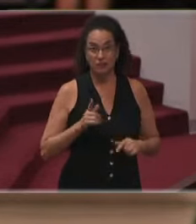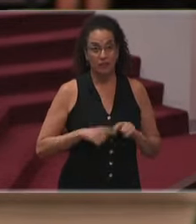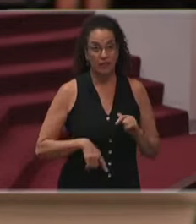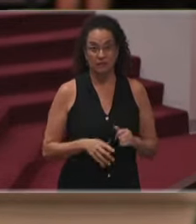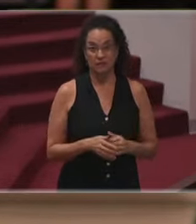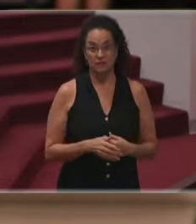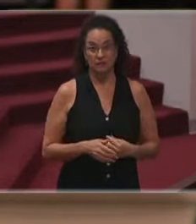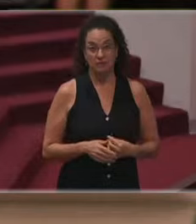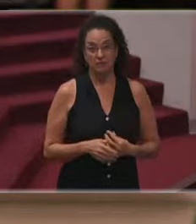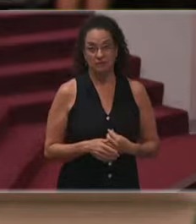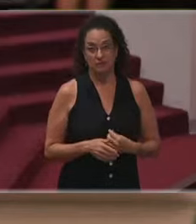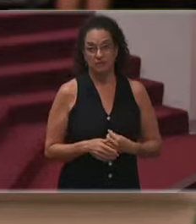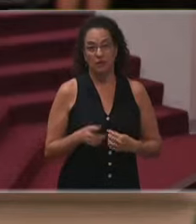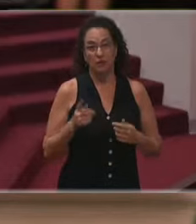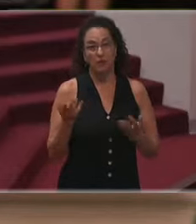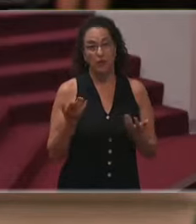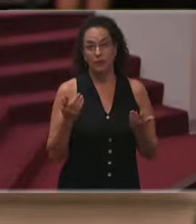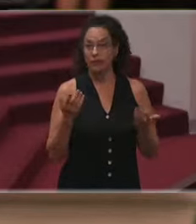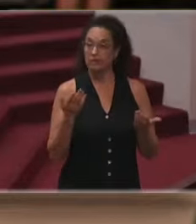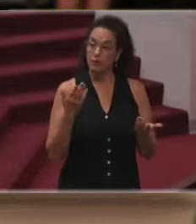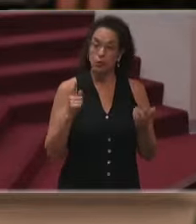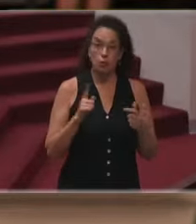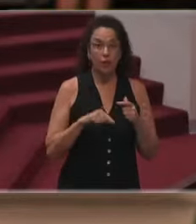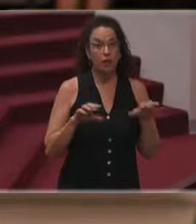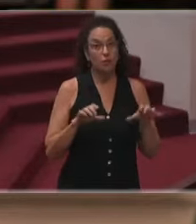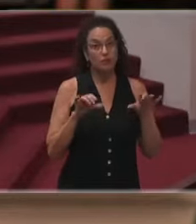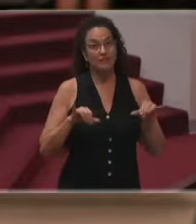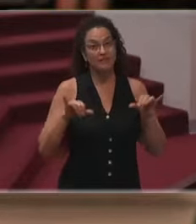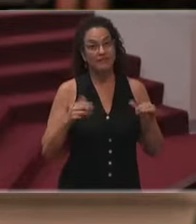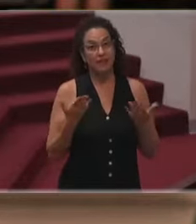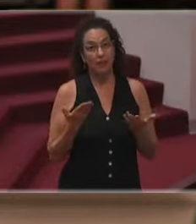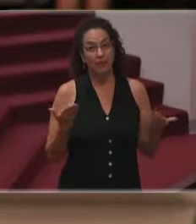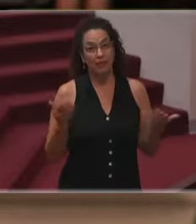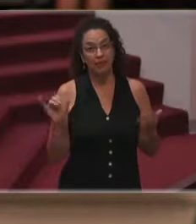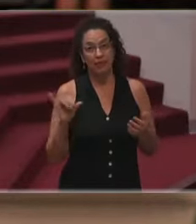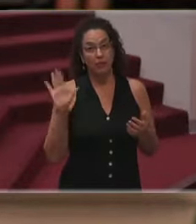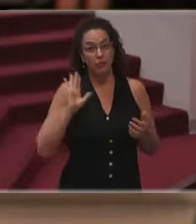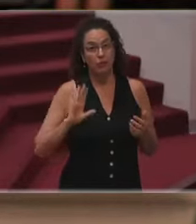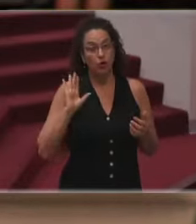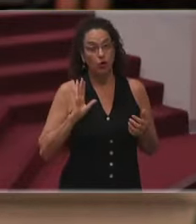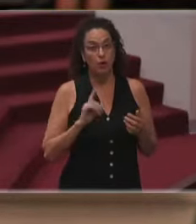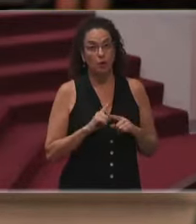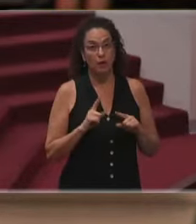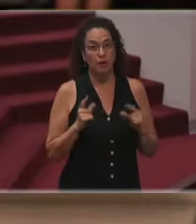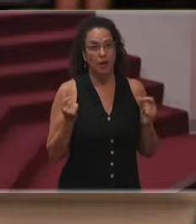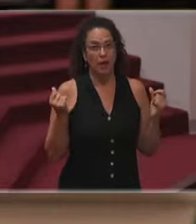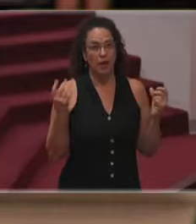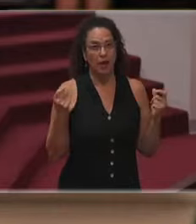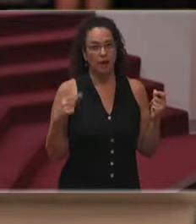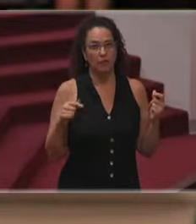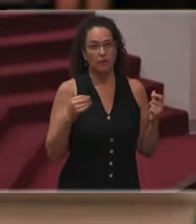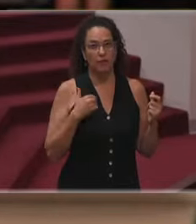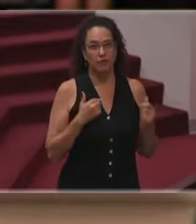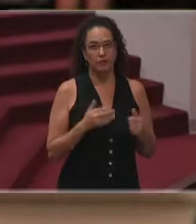You may not be able to do the things that you used to do, but how many of you all have one of these